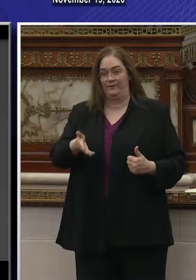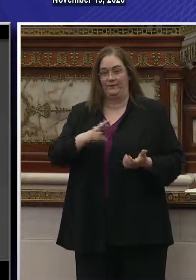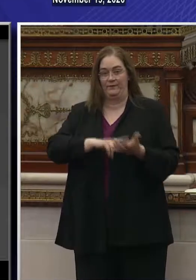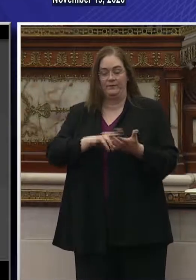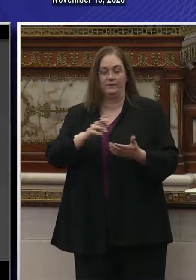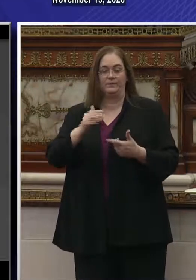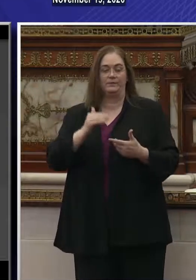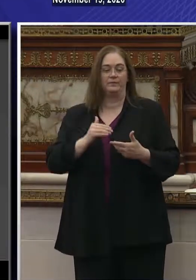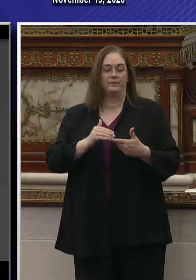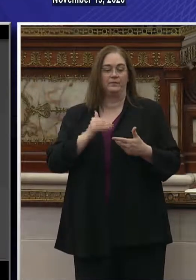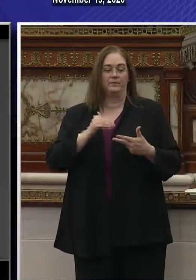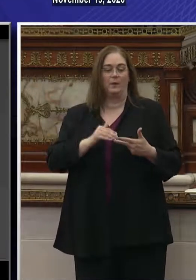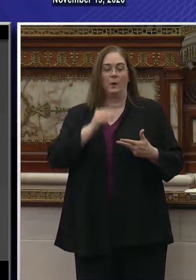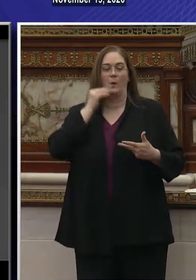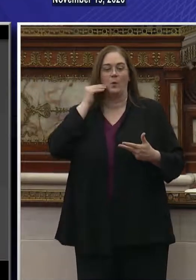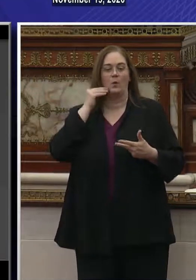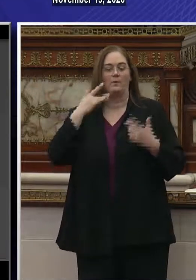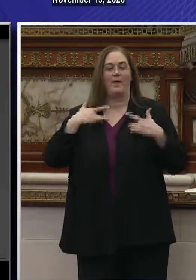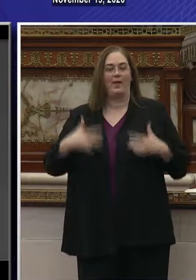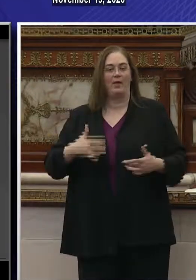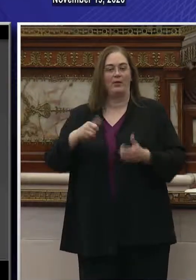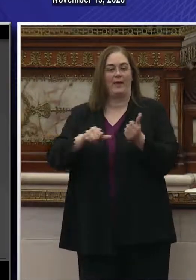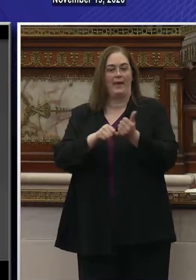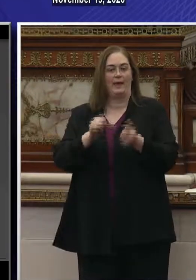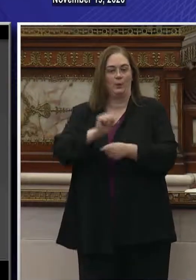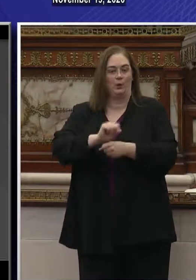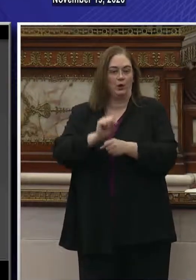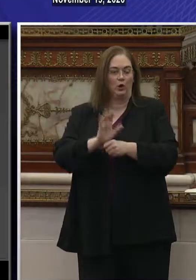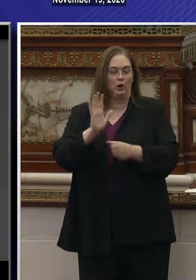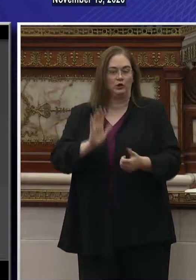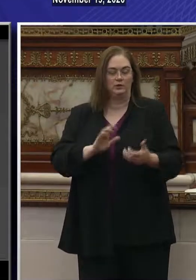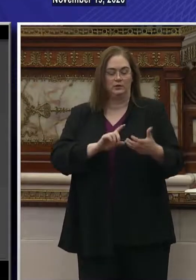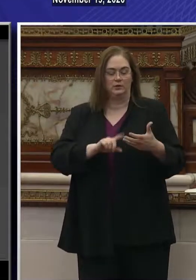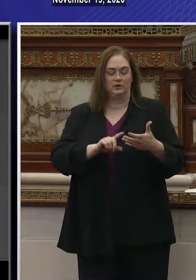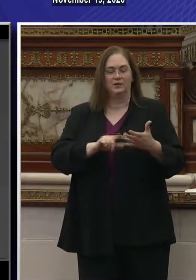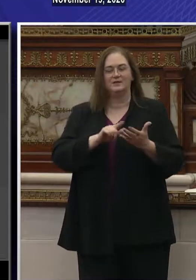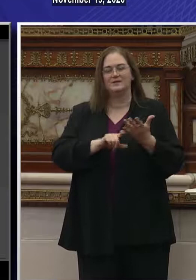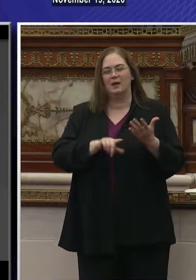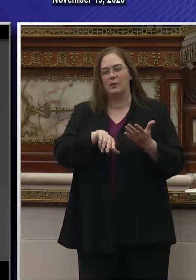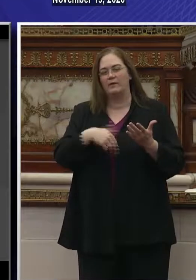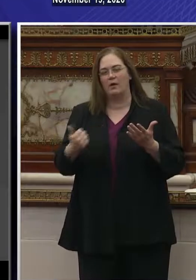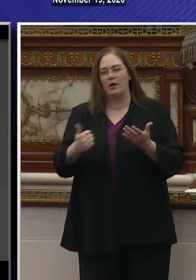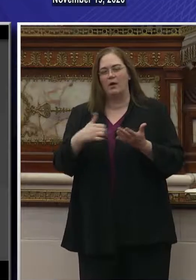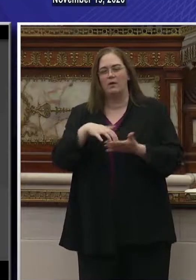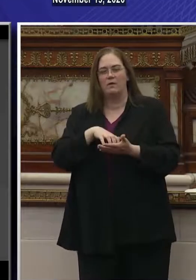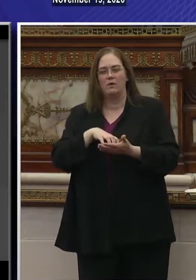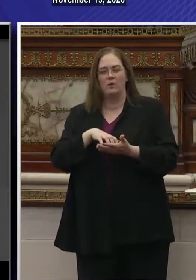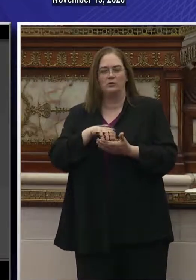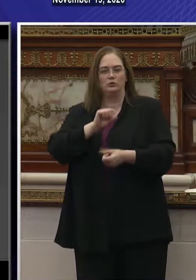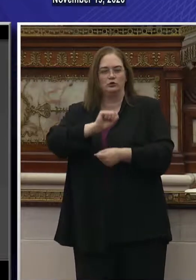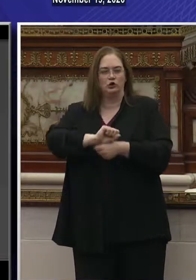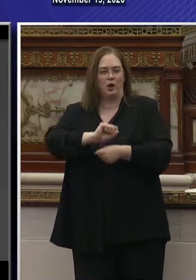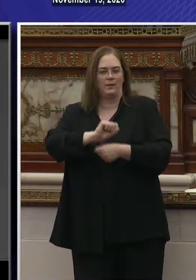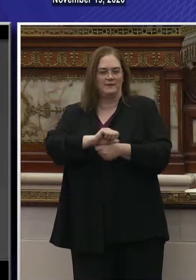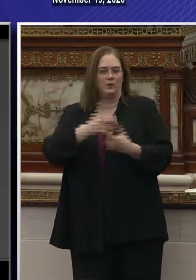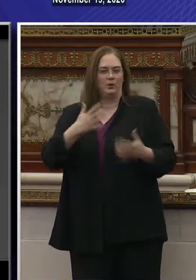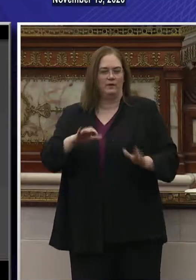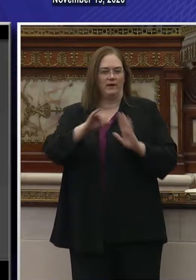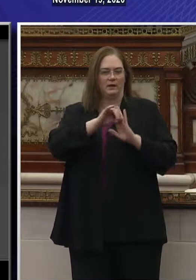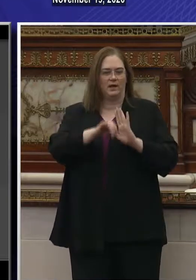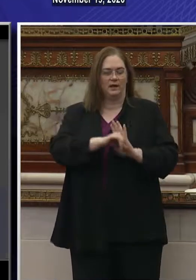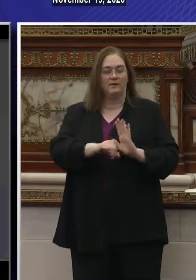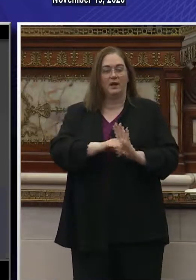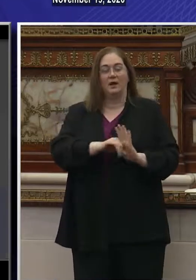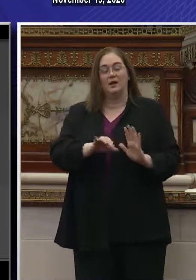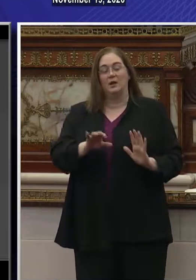home health aid workers, and some of the other vulnerable jobs that we've identified,